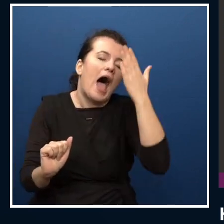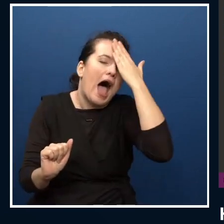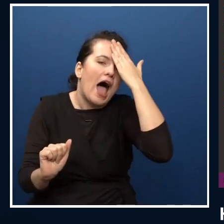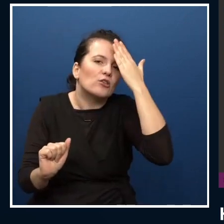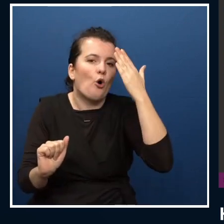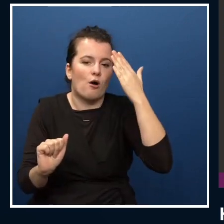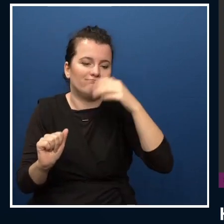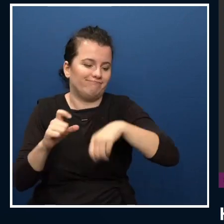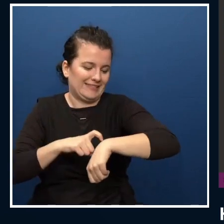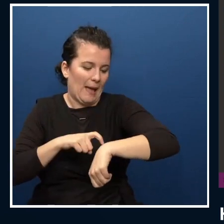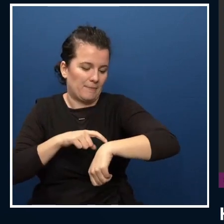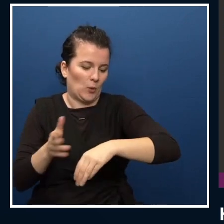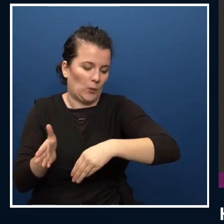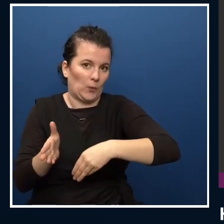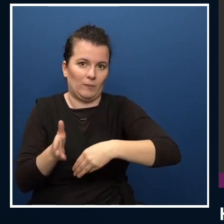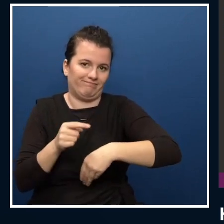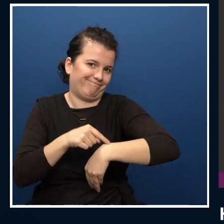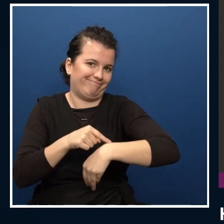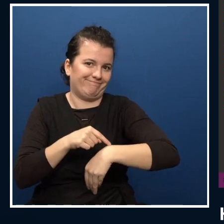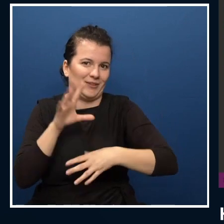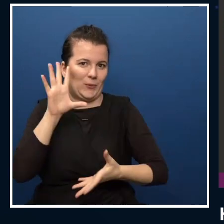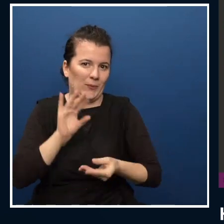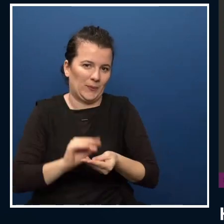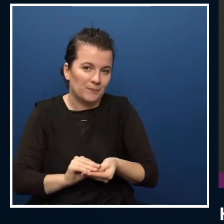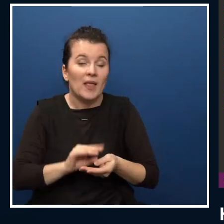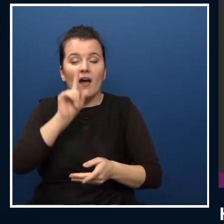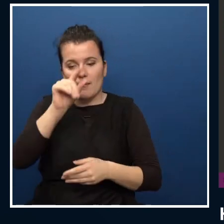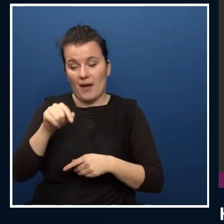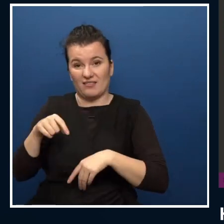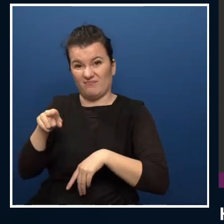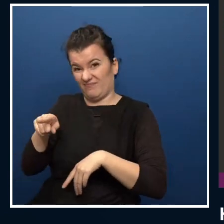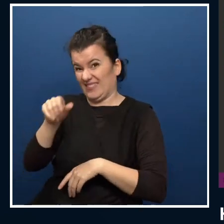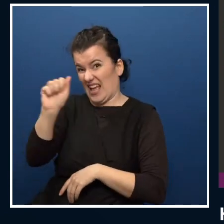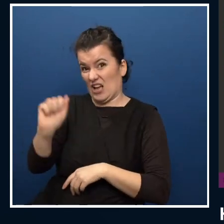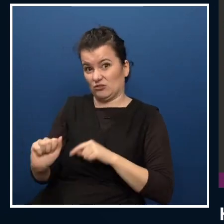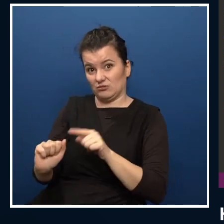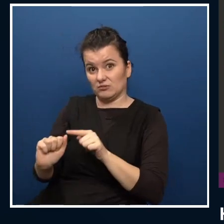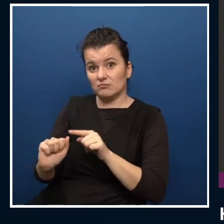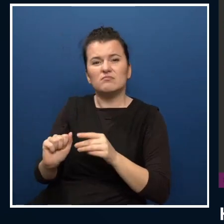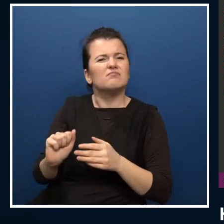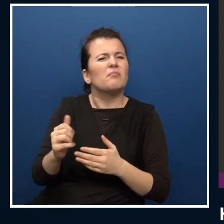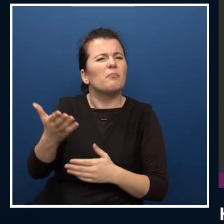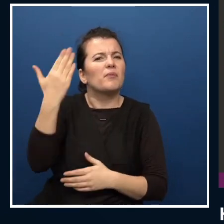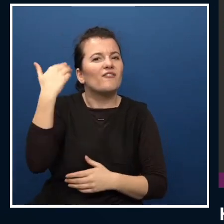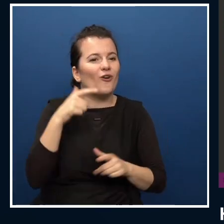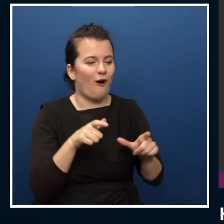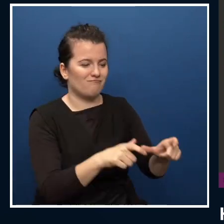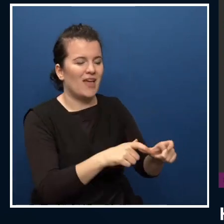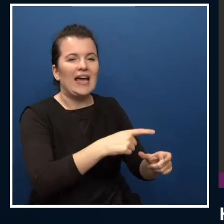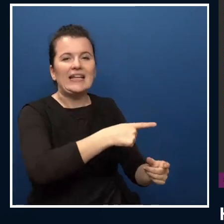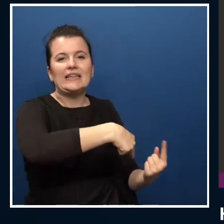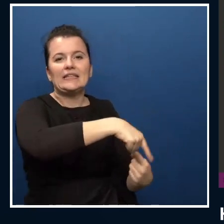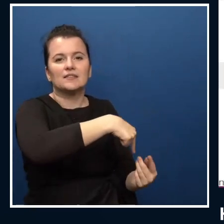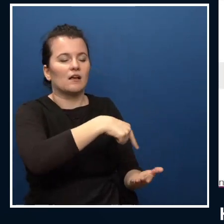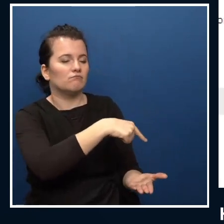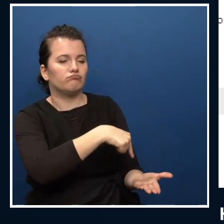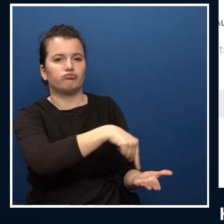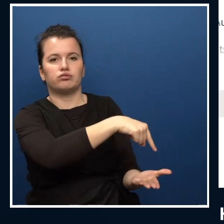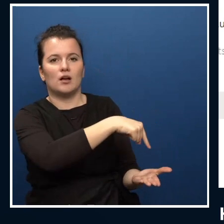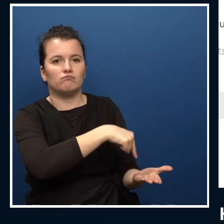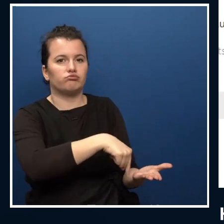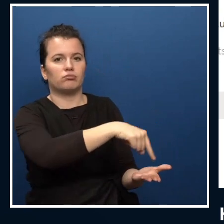was huge for me. Remember, I was running on spinning Rust. This is so important. I mean,